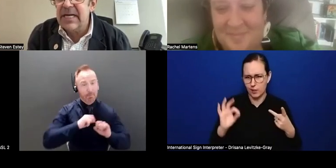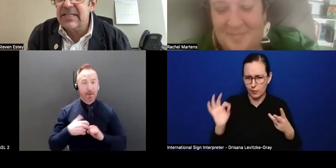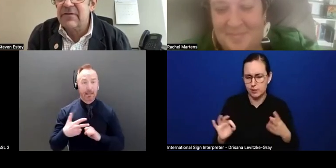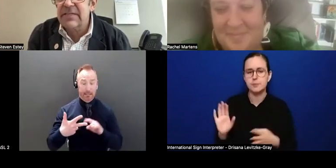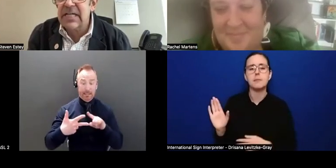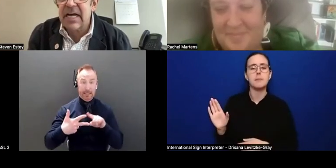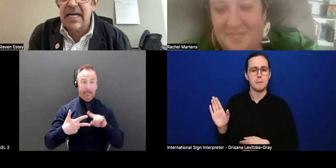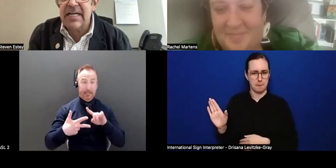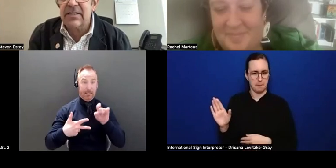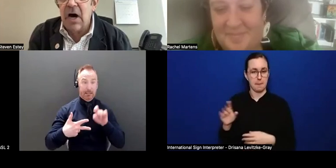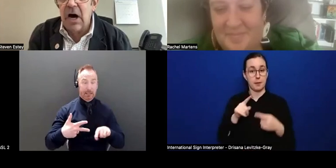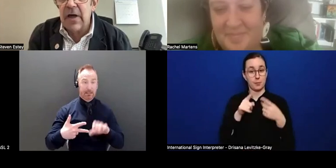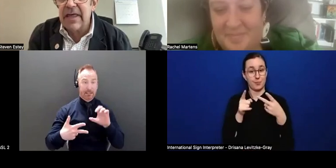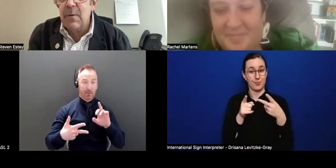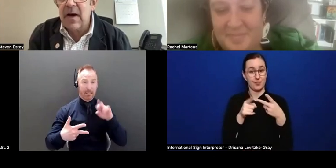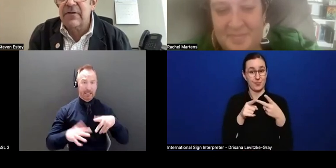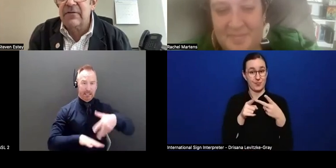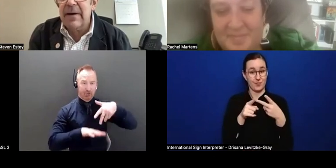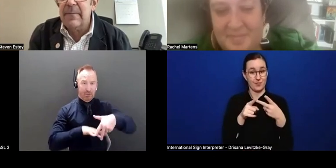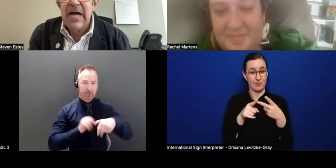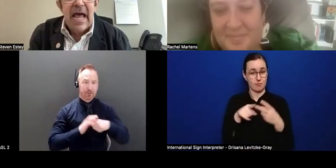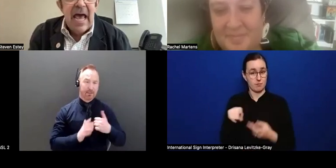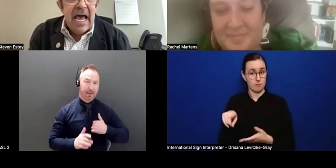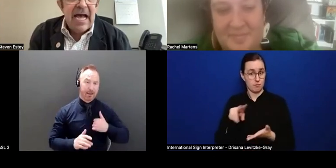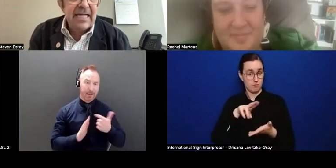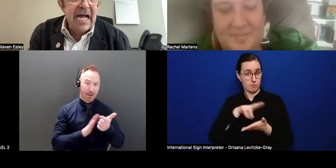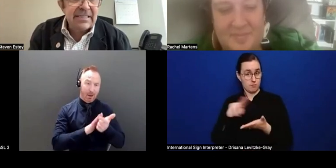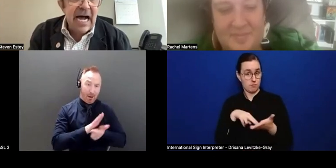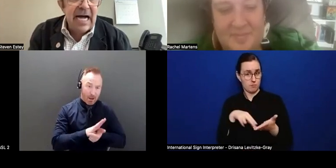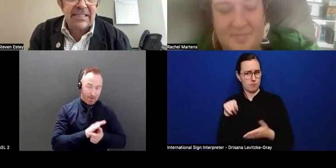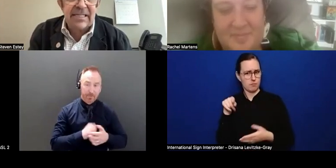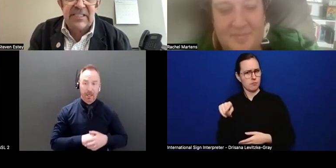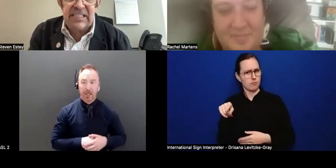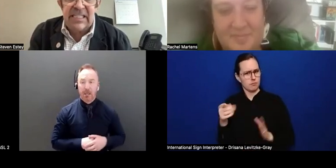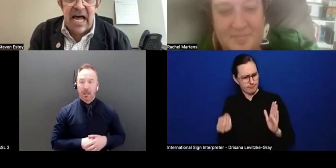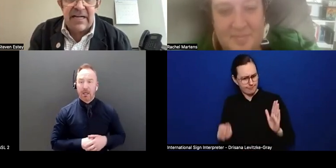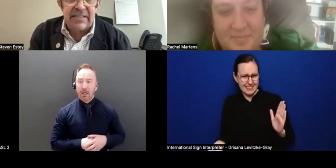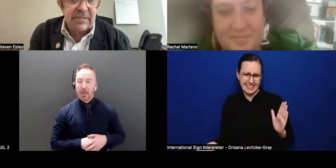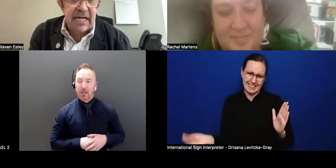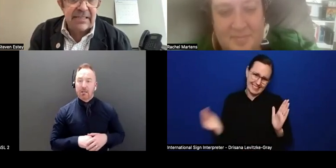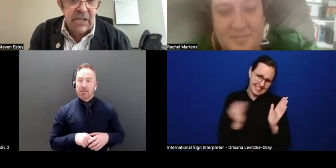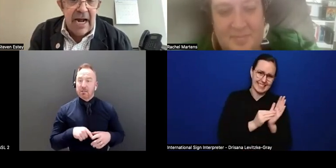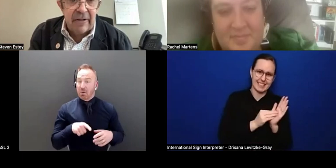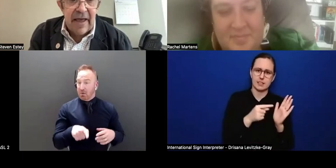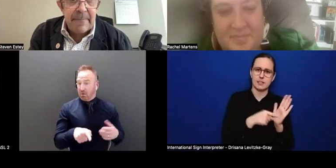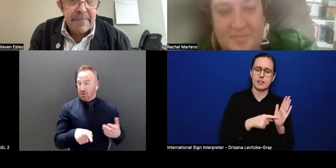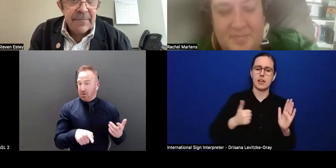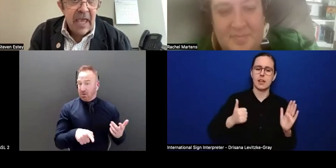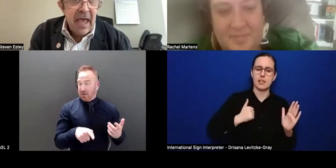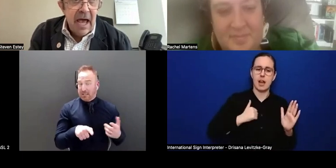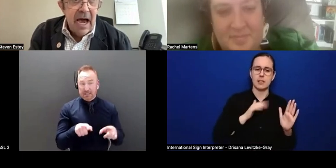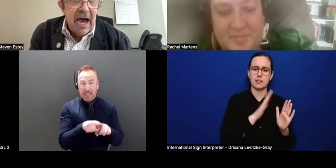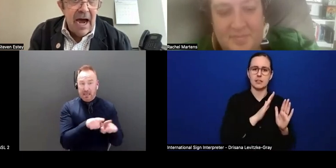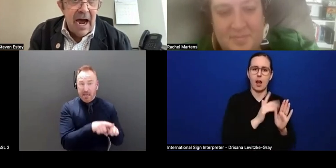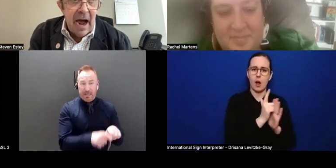CRPD being entrenched in a Canadian law like UN CRPD, and asked if we see that as likely.